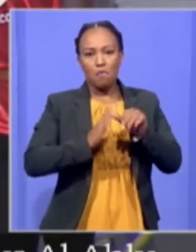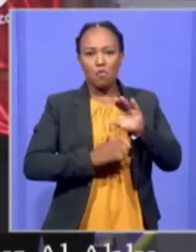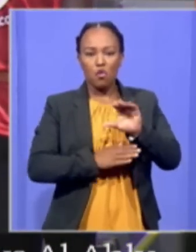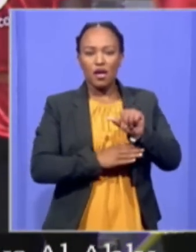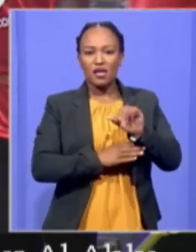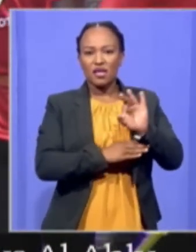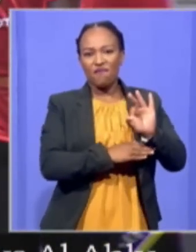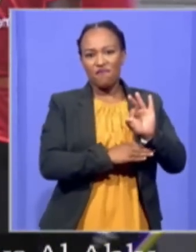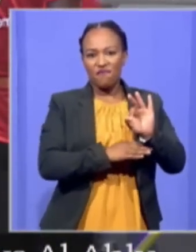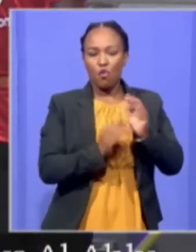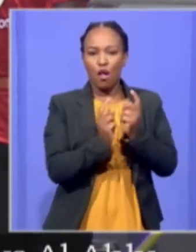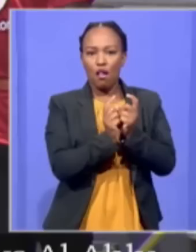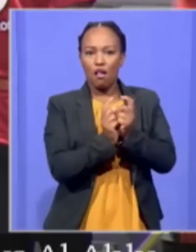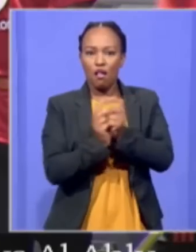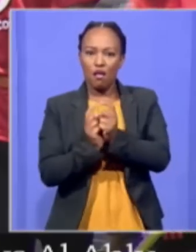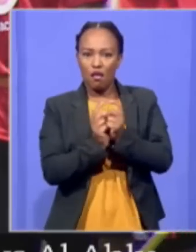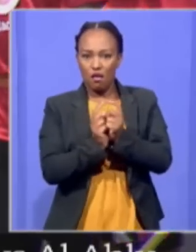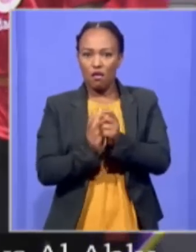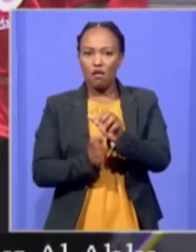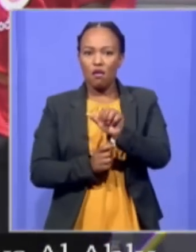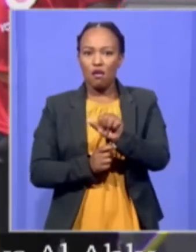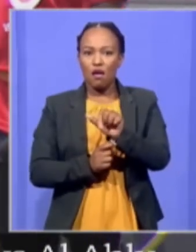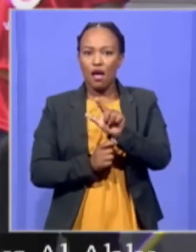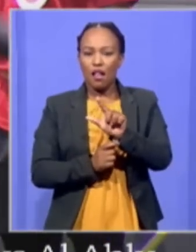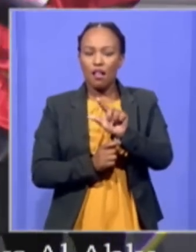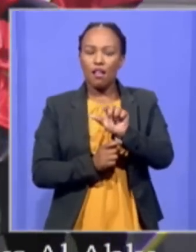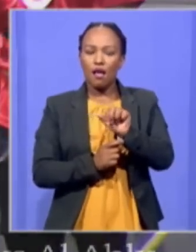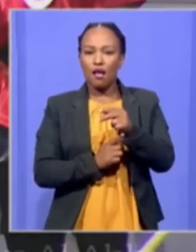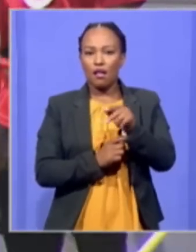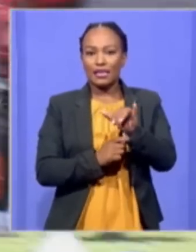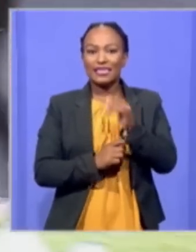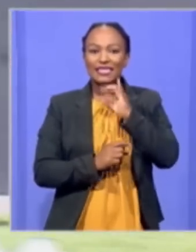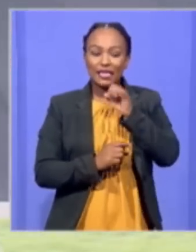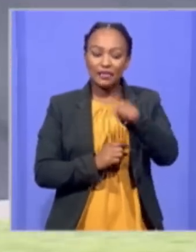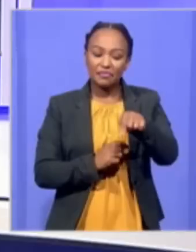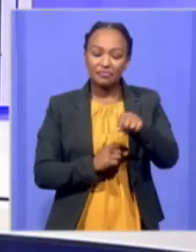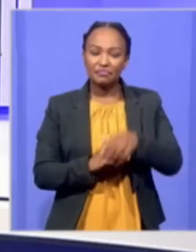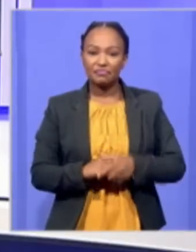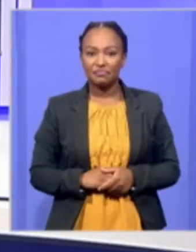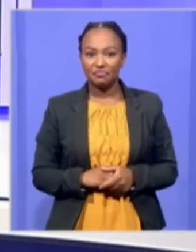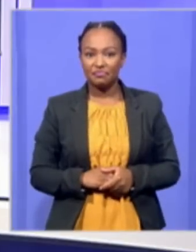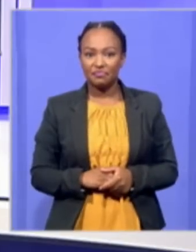le dinkgwete magala 12 Al Ahly ka Mokibelo.